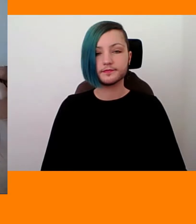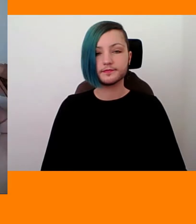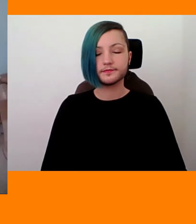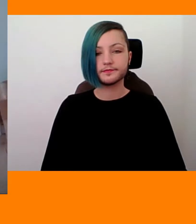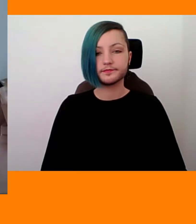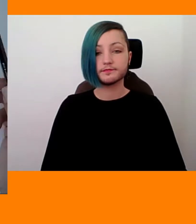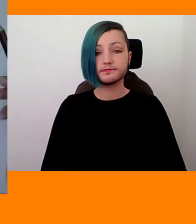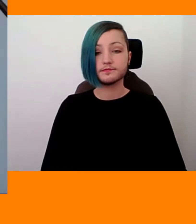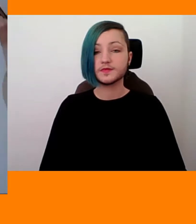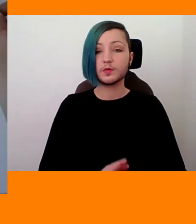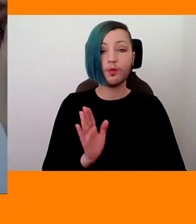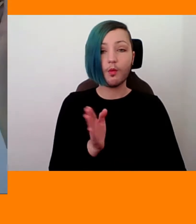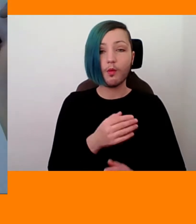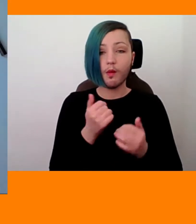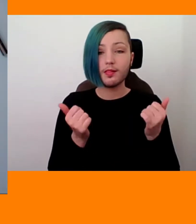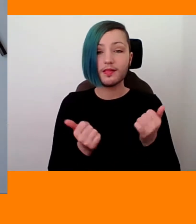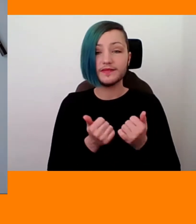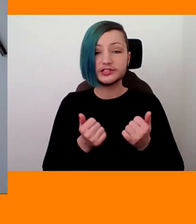then once that's all filled in,